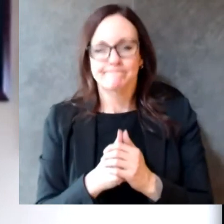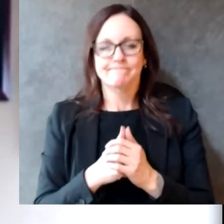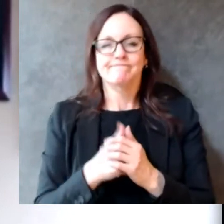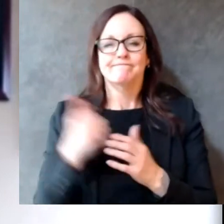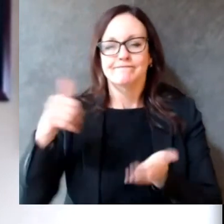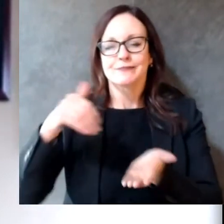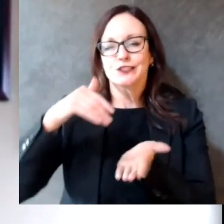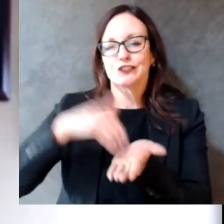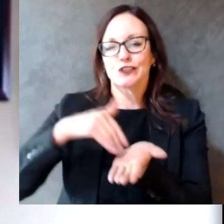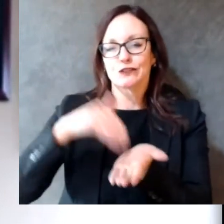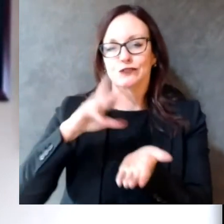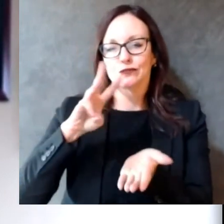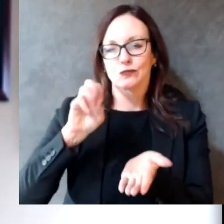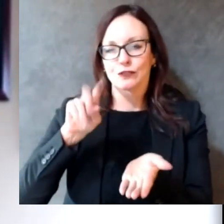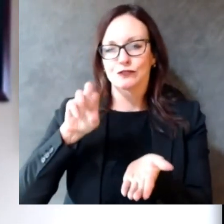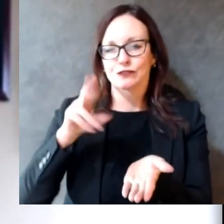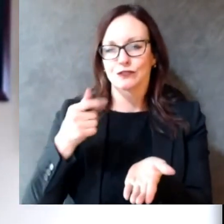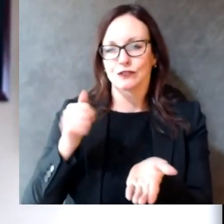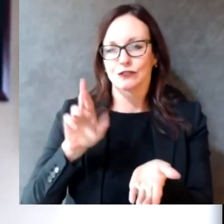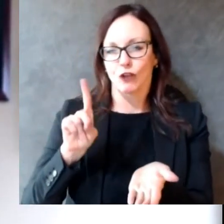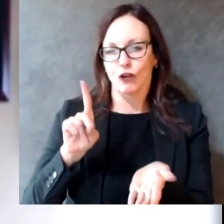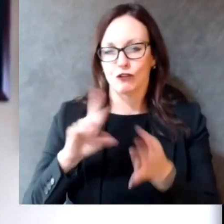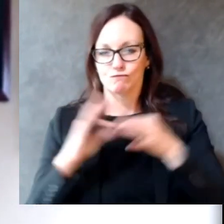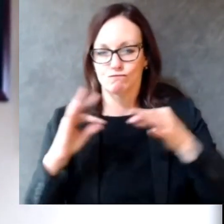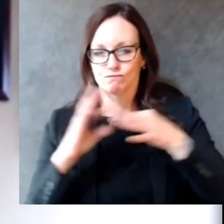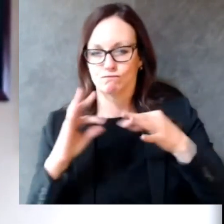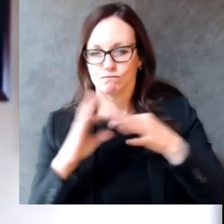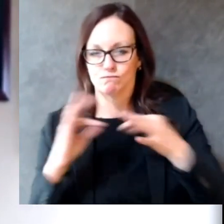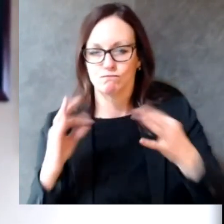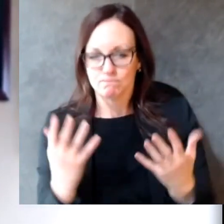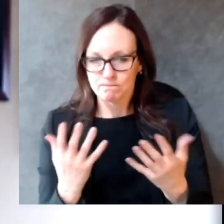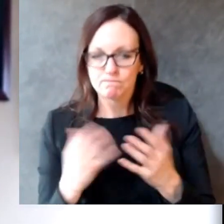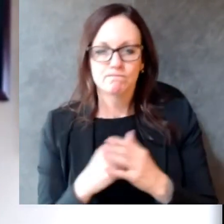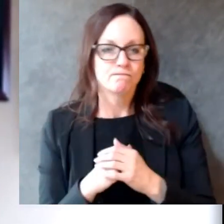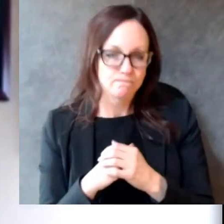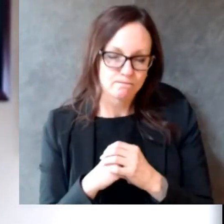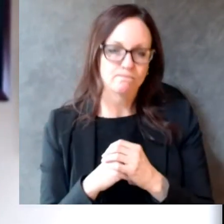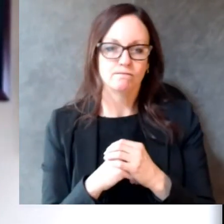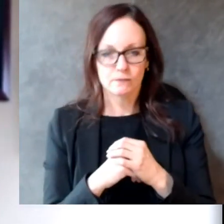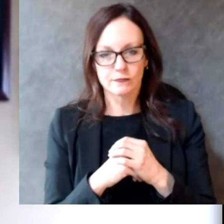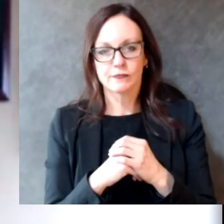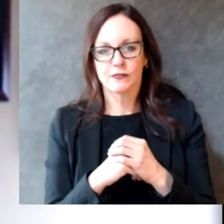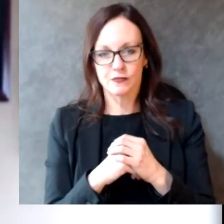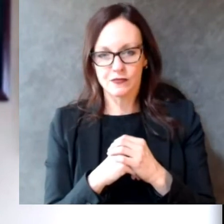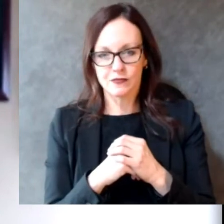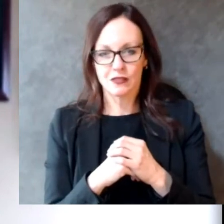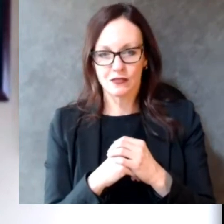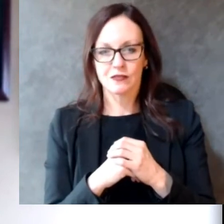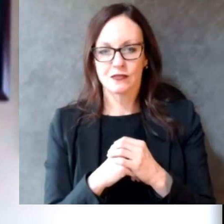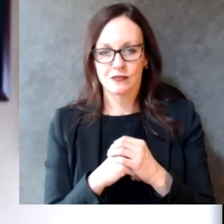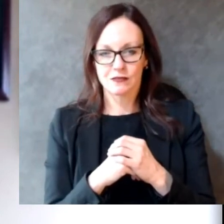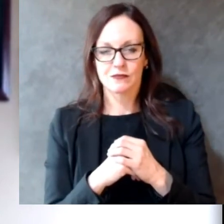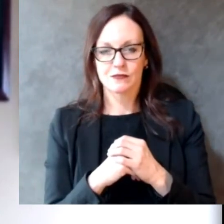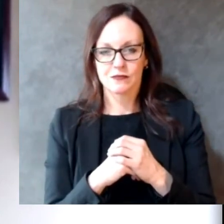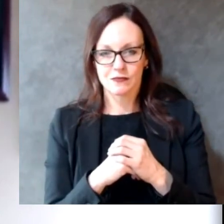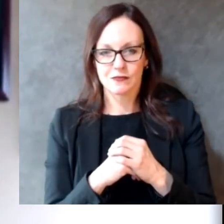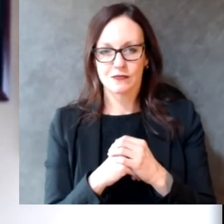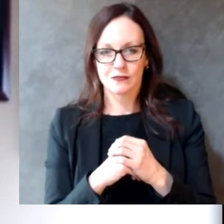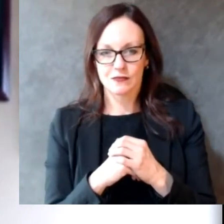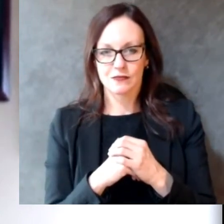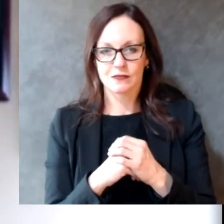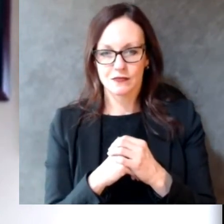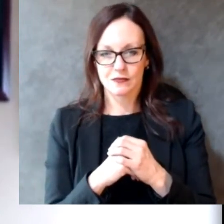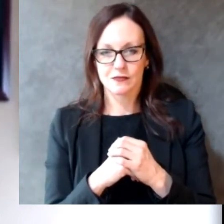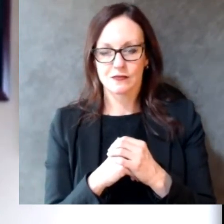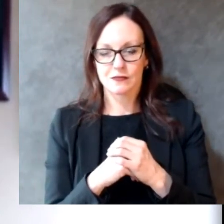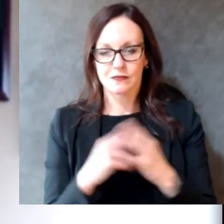out. The meetings where these data are reviewed and analyzed and discussed, and the clinical recommendations made, and the discussion